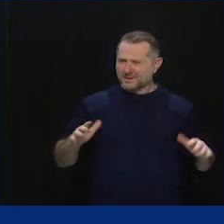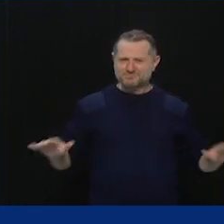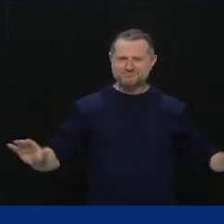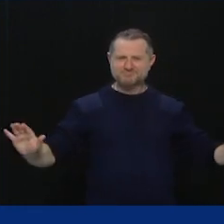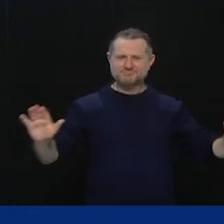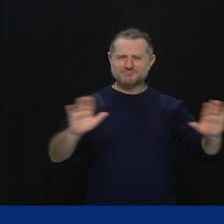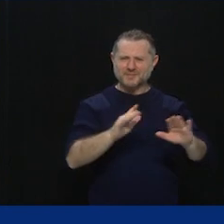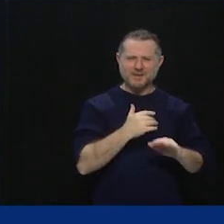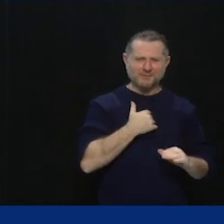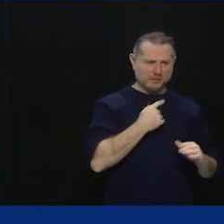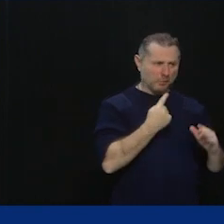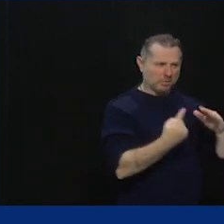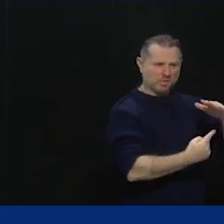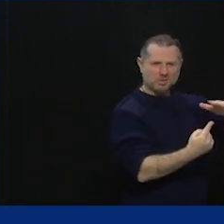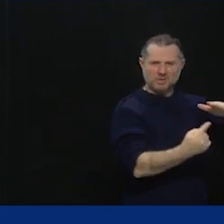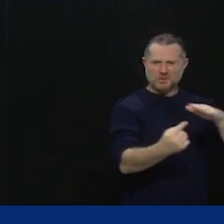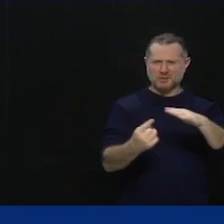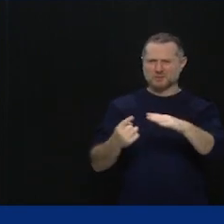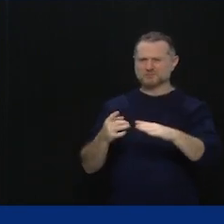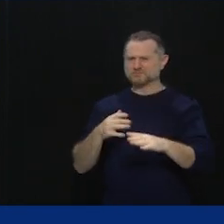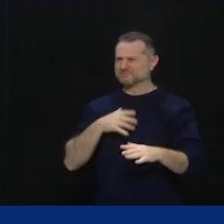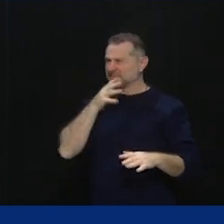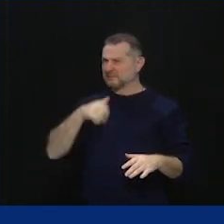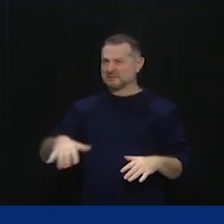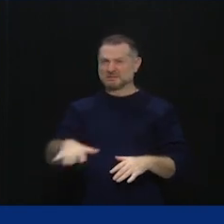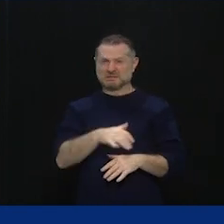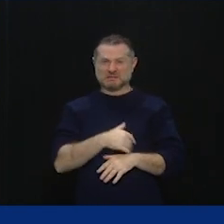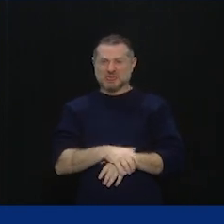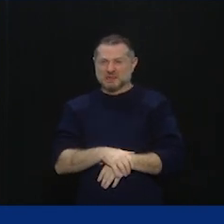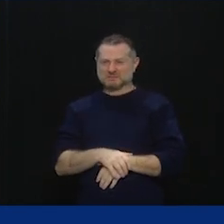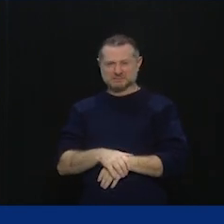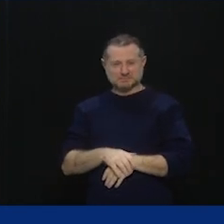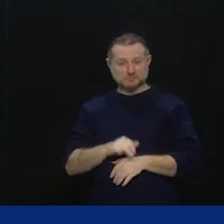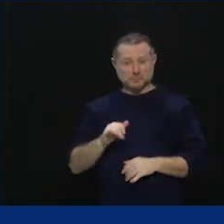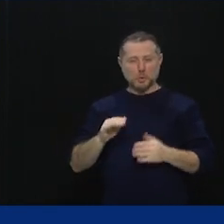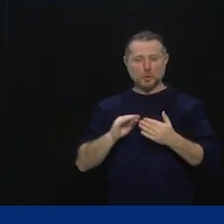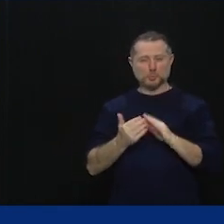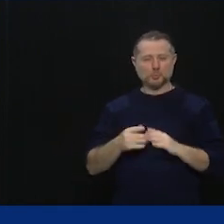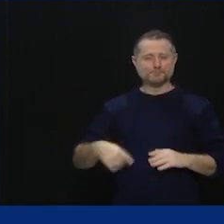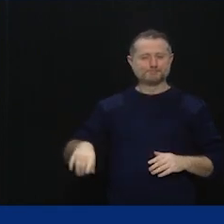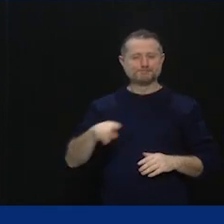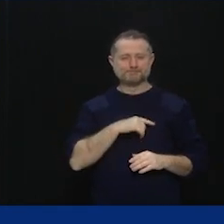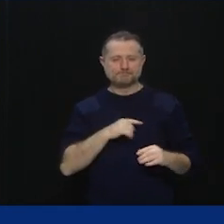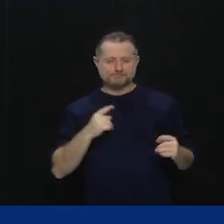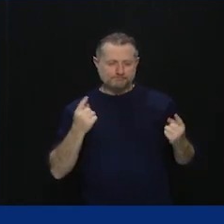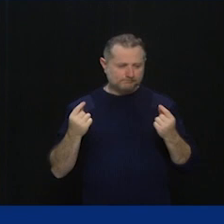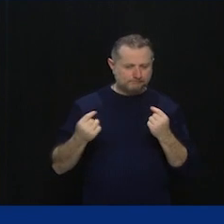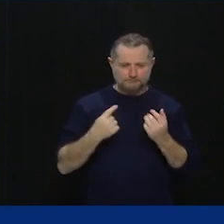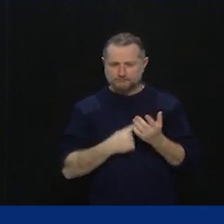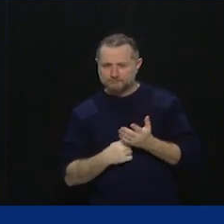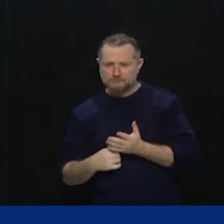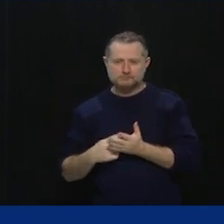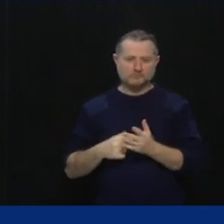their kids to be able to have walkable communities and to have transportation-oriented development, a phrase that no one even talked about